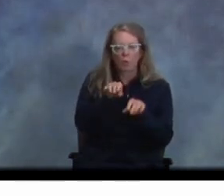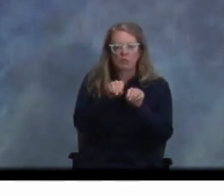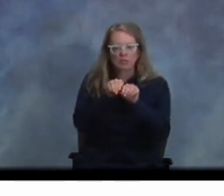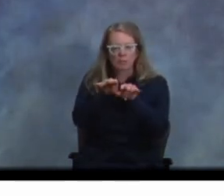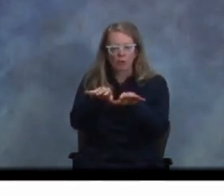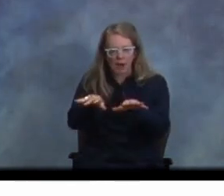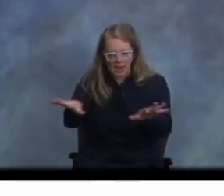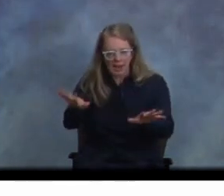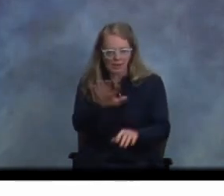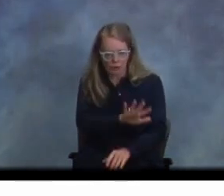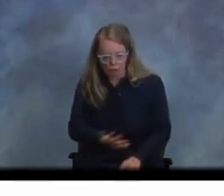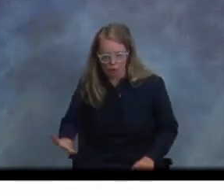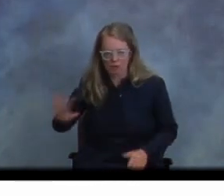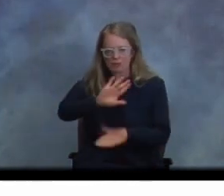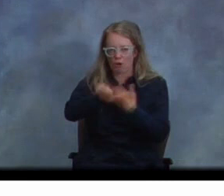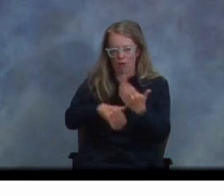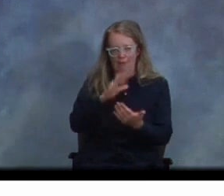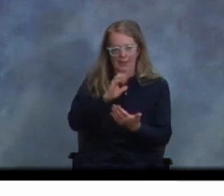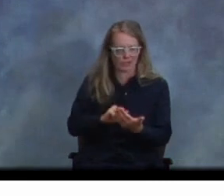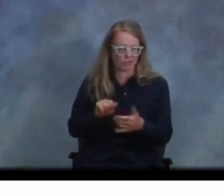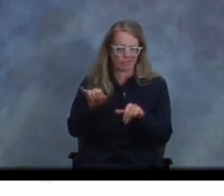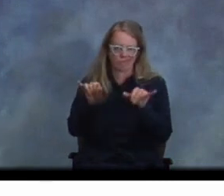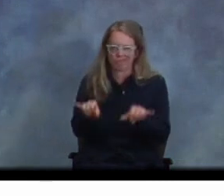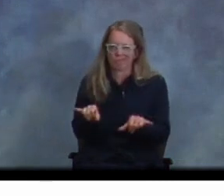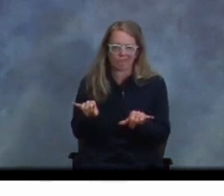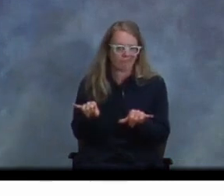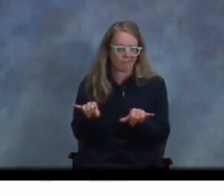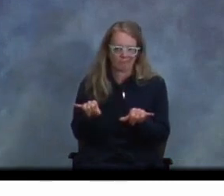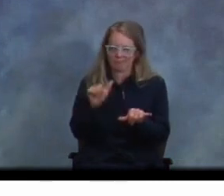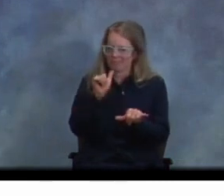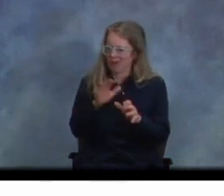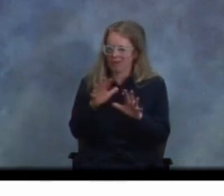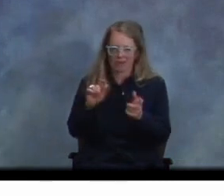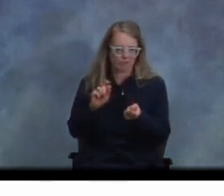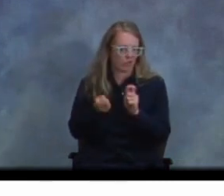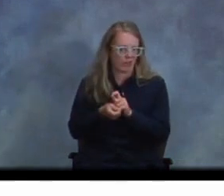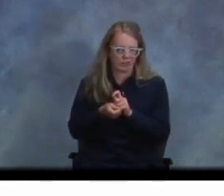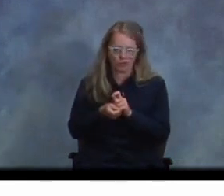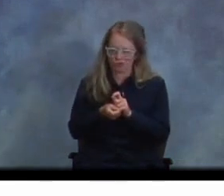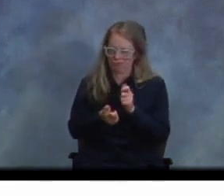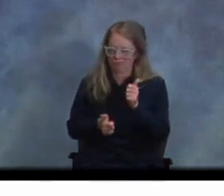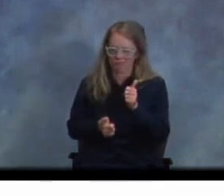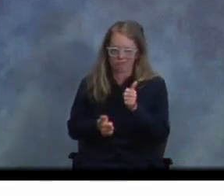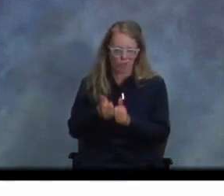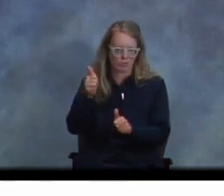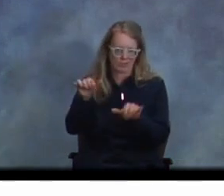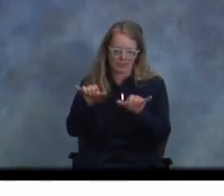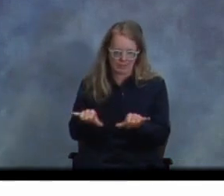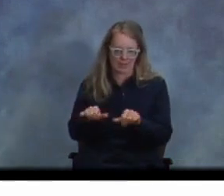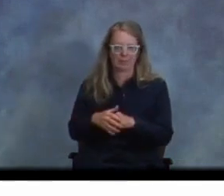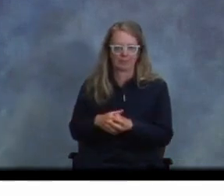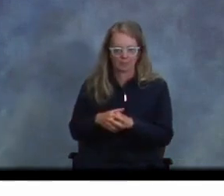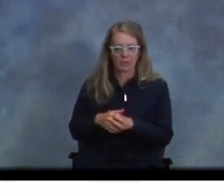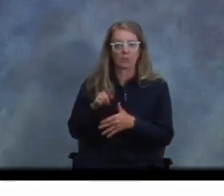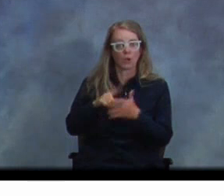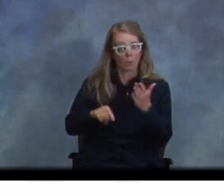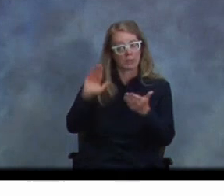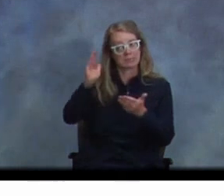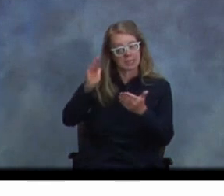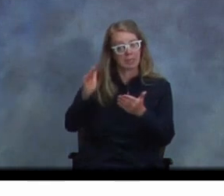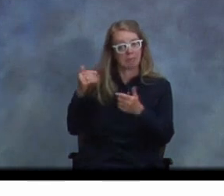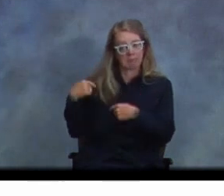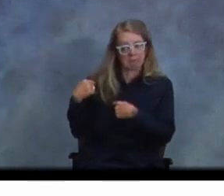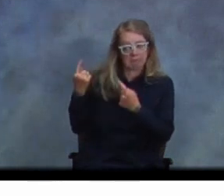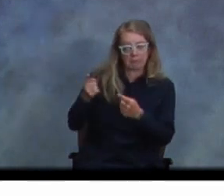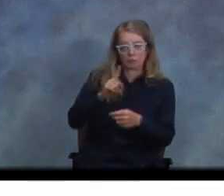age groups has not changed much in the last several weeks. So what has consistently been true is that our